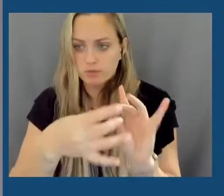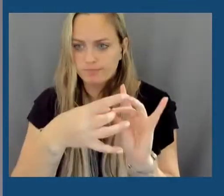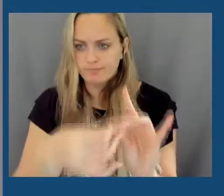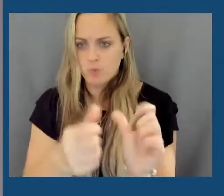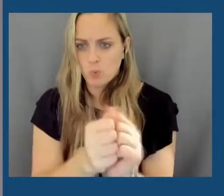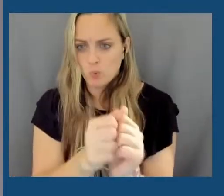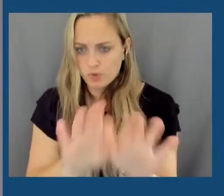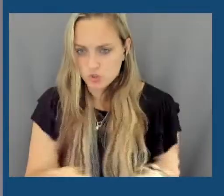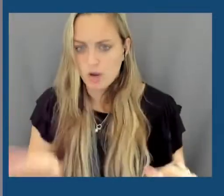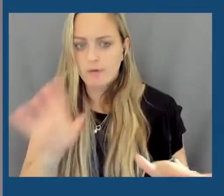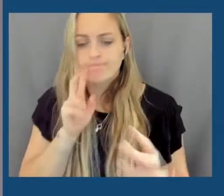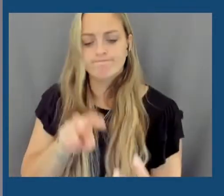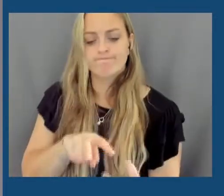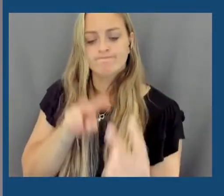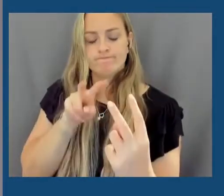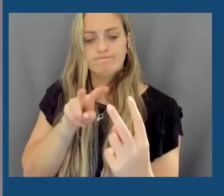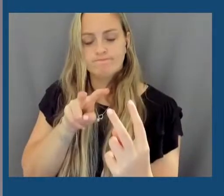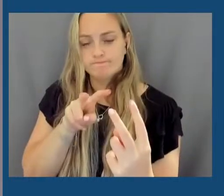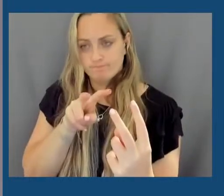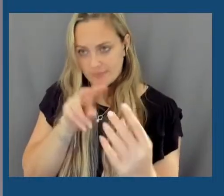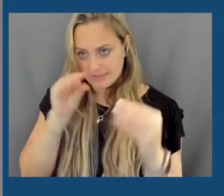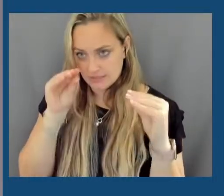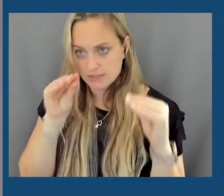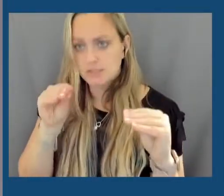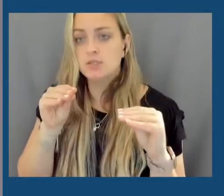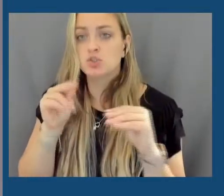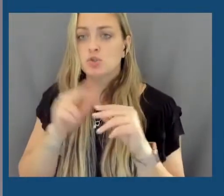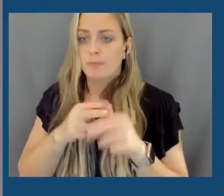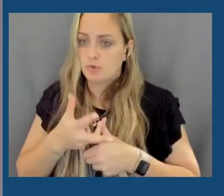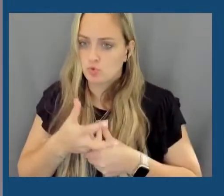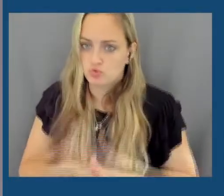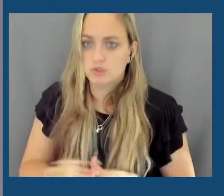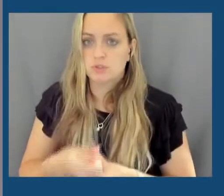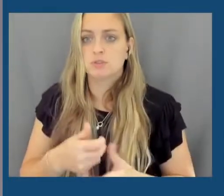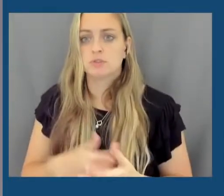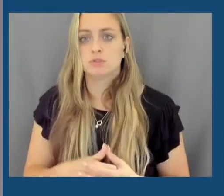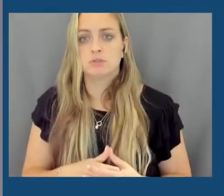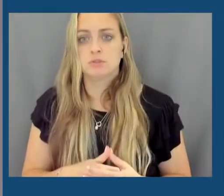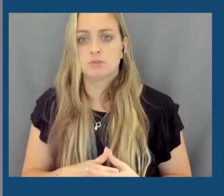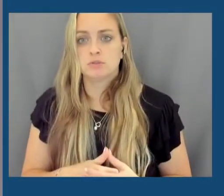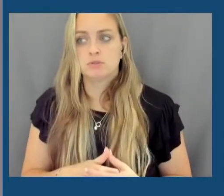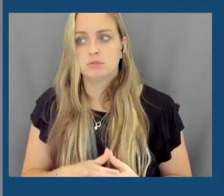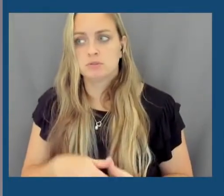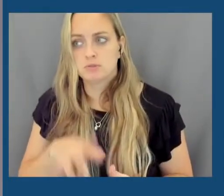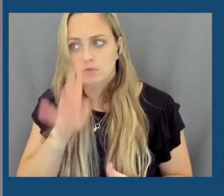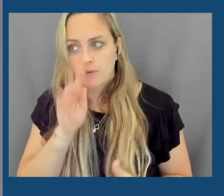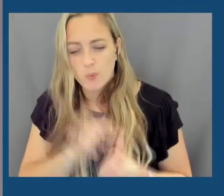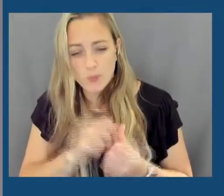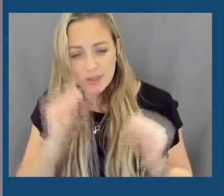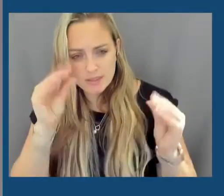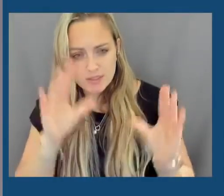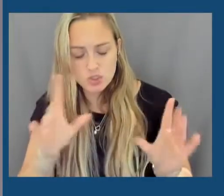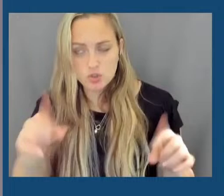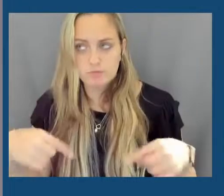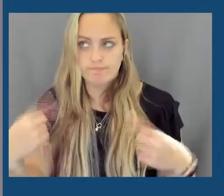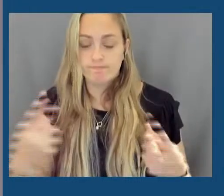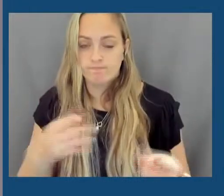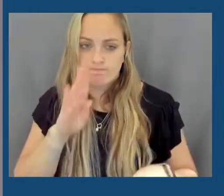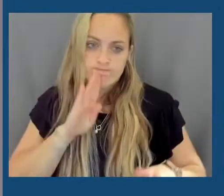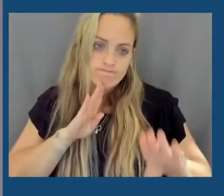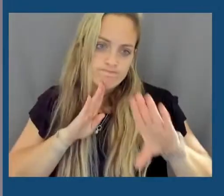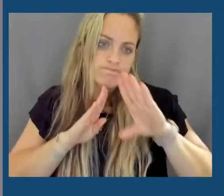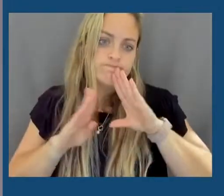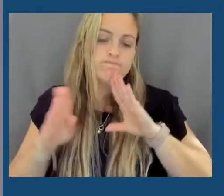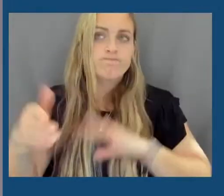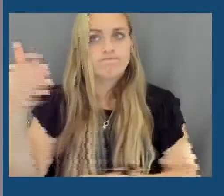the eye, try to impart knowledge, build trust. Talk to a teacher who is so frustrated, standing in front of the classroom